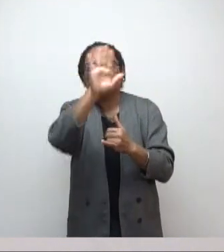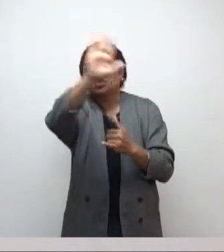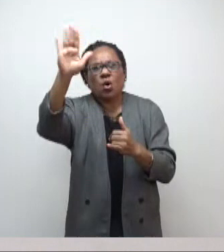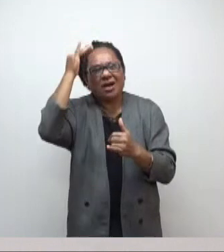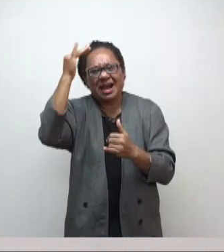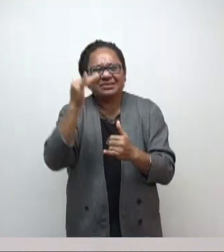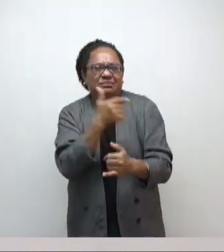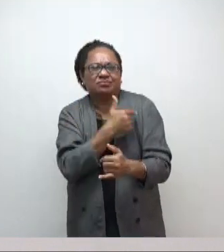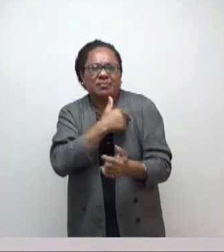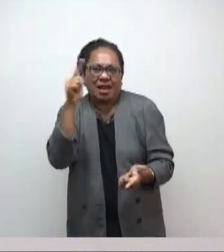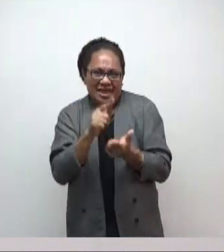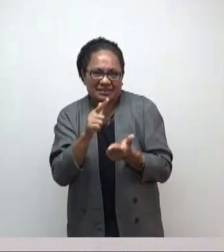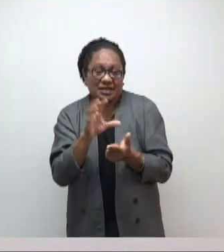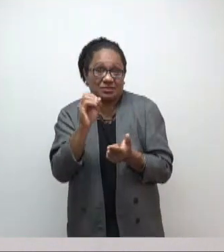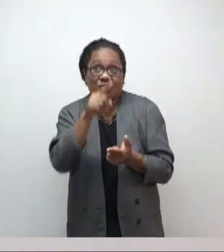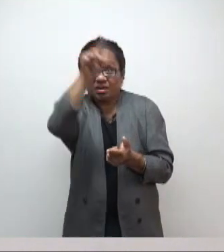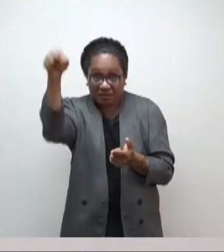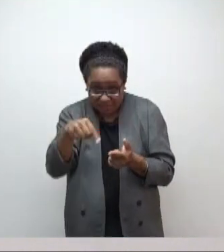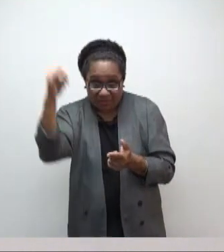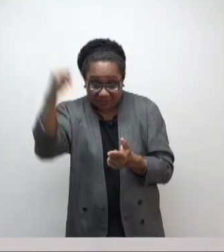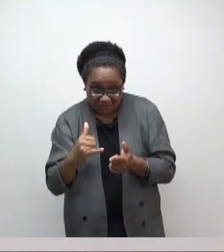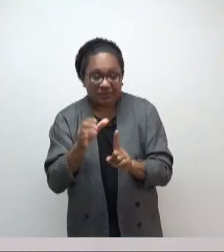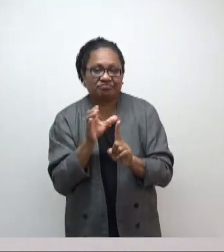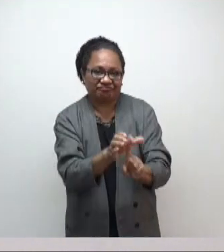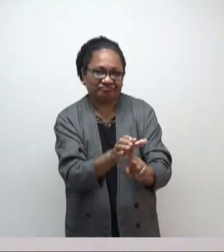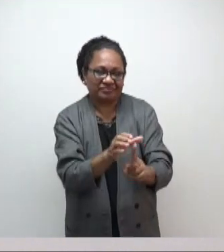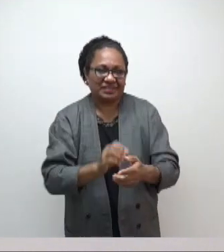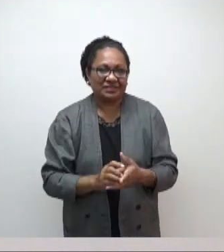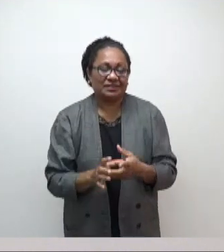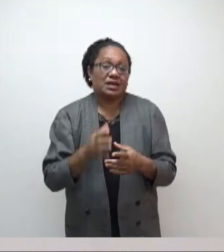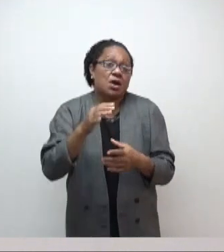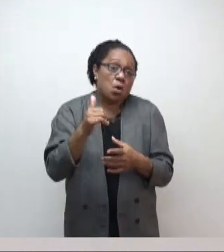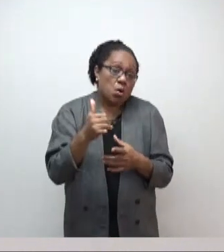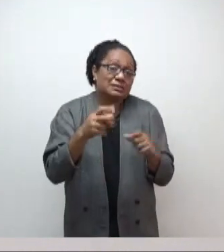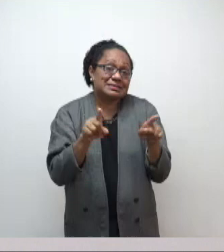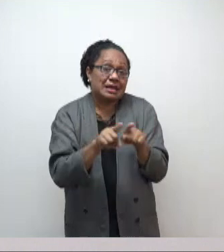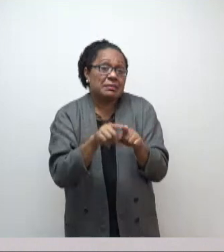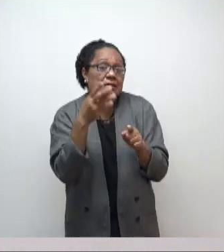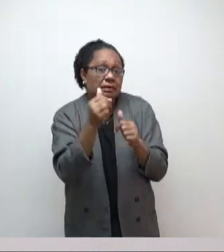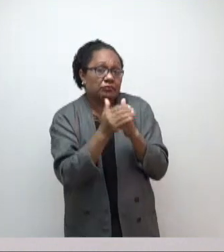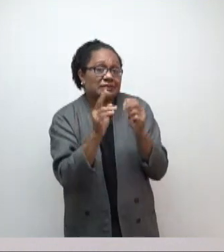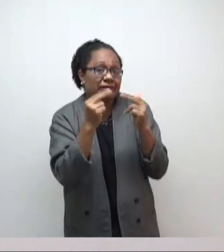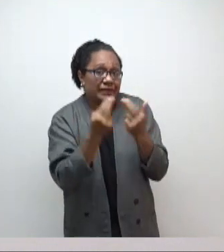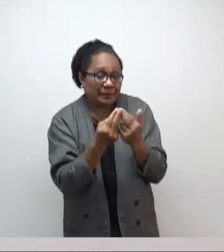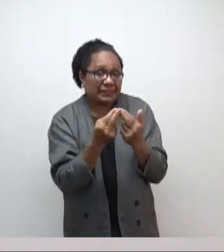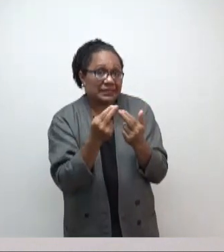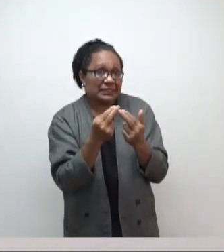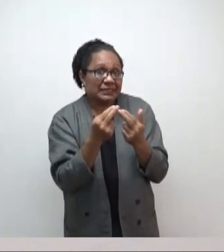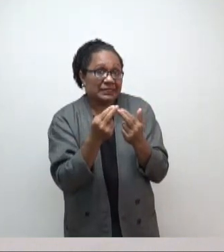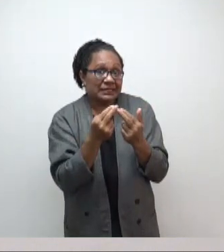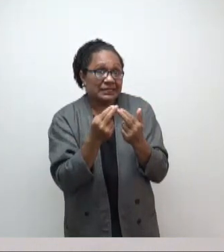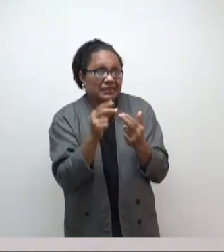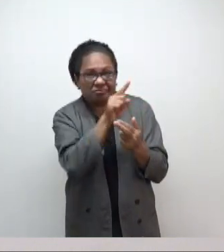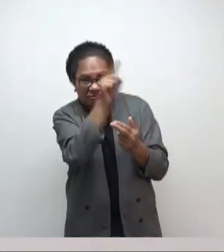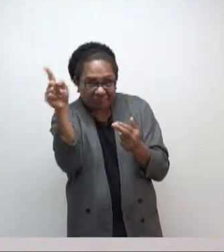we are also accommodating for the long-awaited reunions between friends and family throughout the Fijian